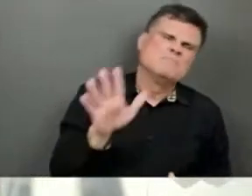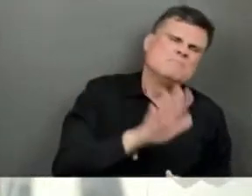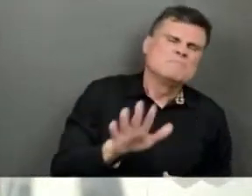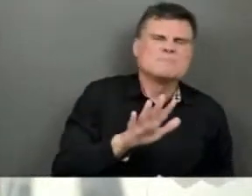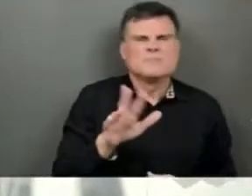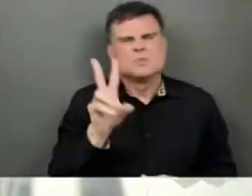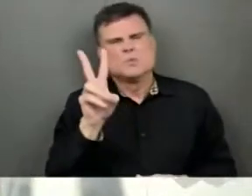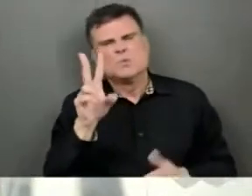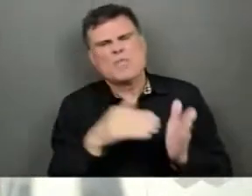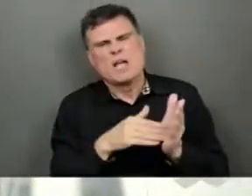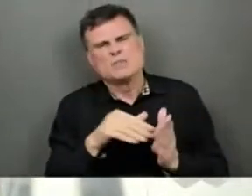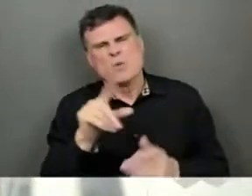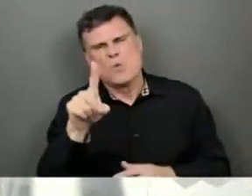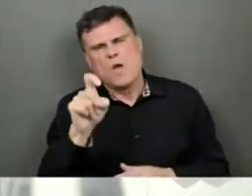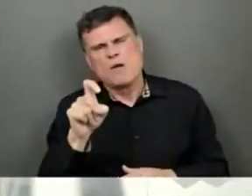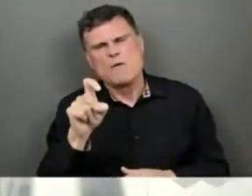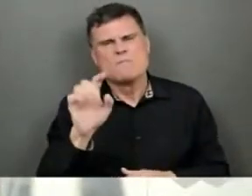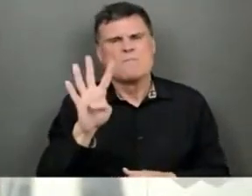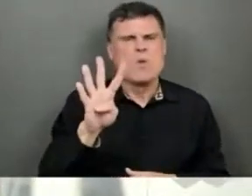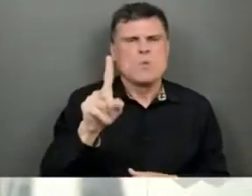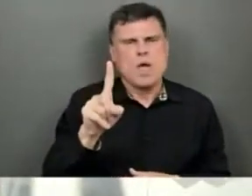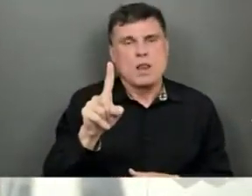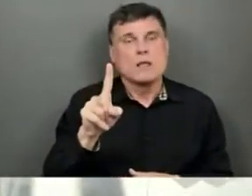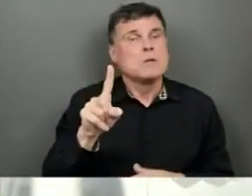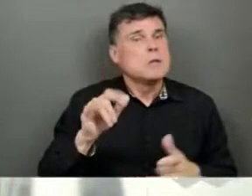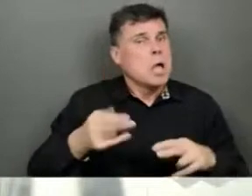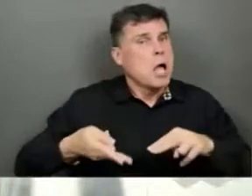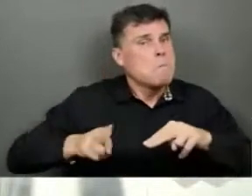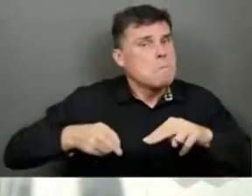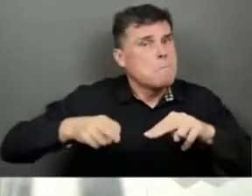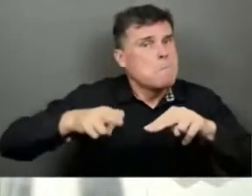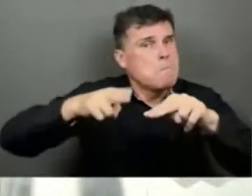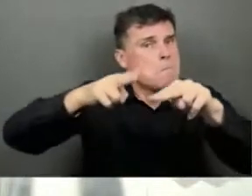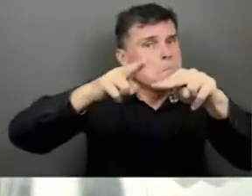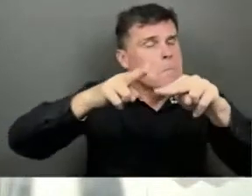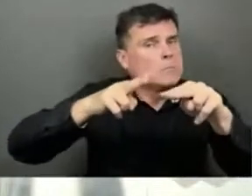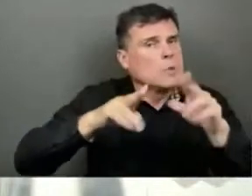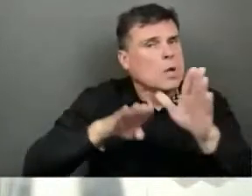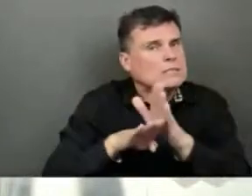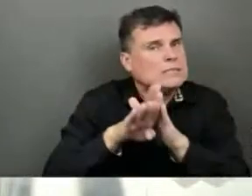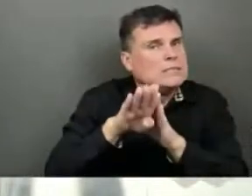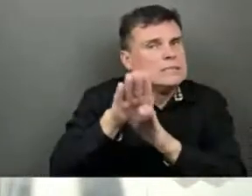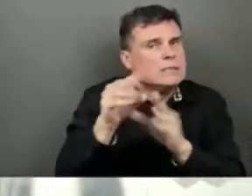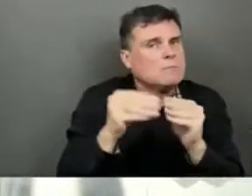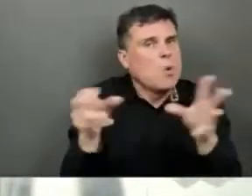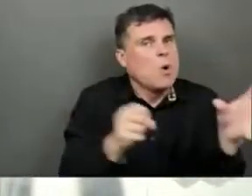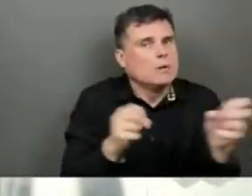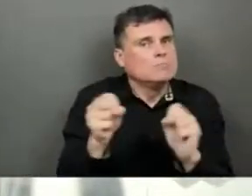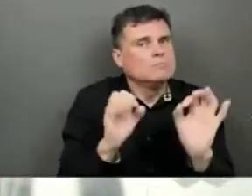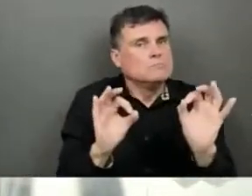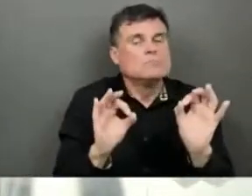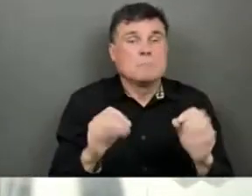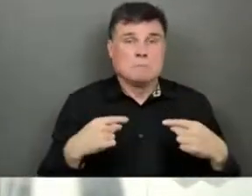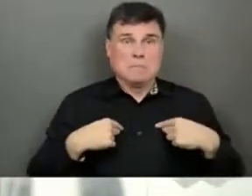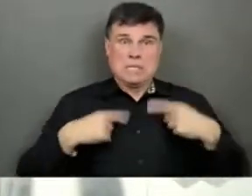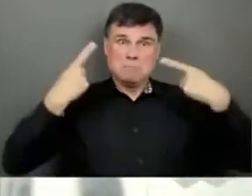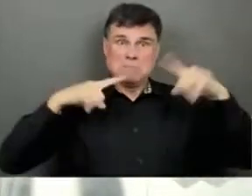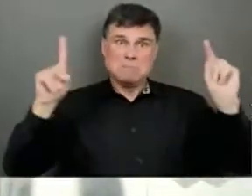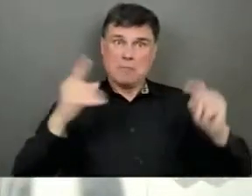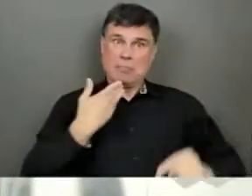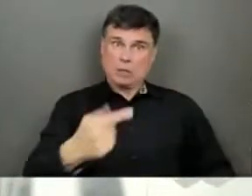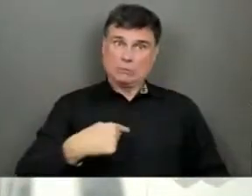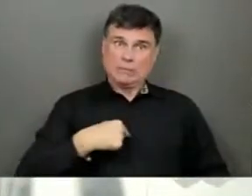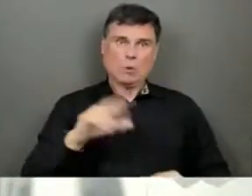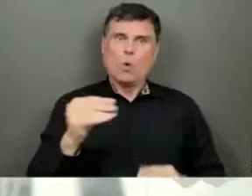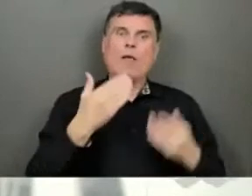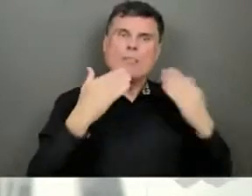to go up. And boy, it's a significant achievement. That isn't my achievement; it's the achievement of